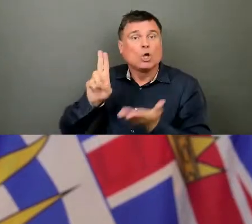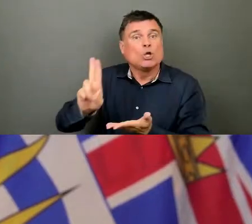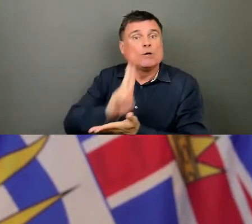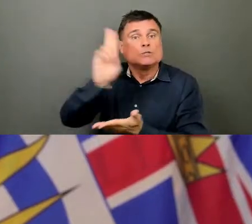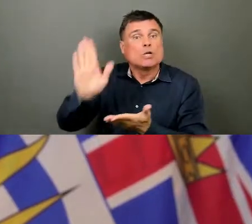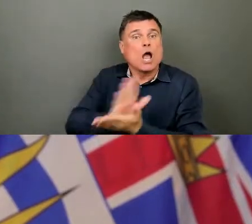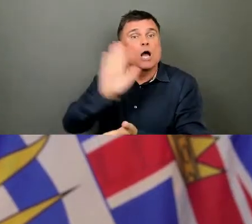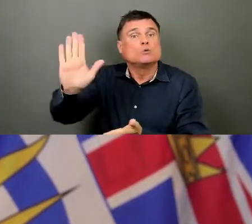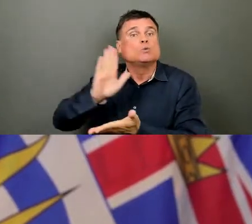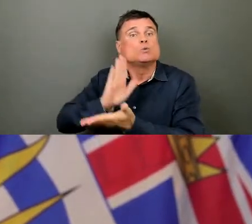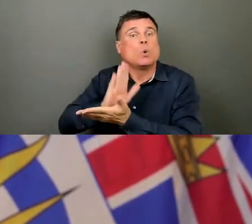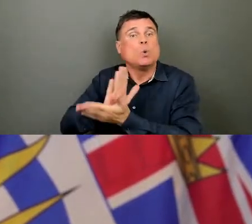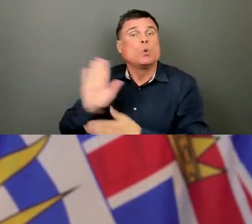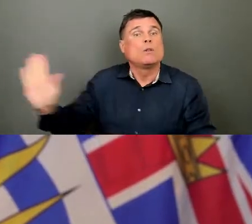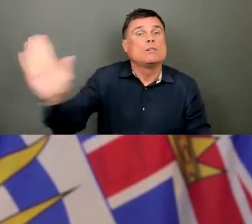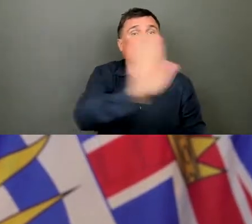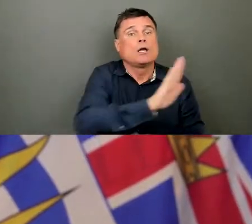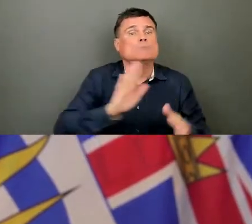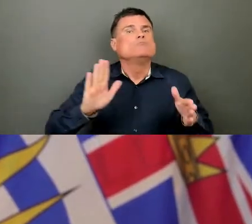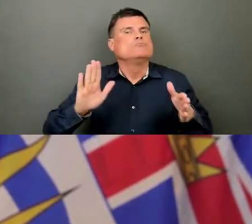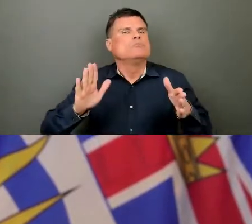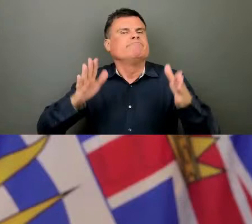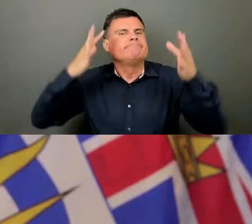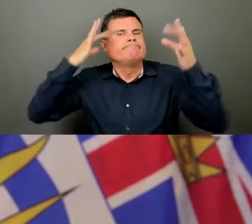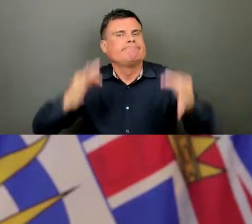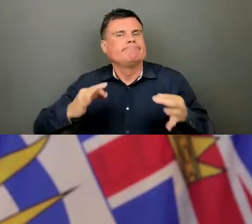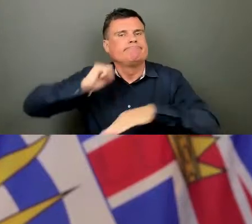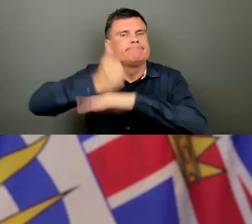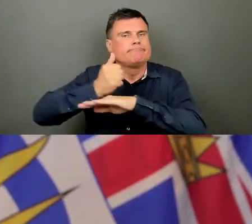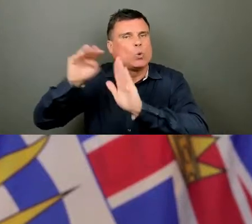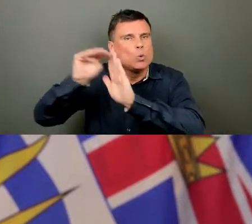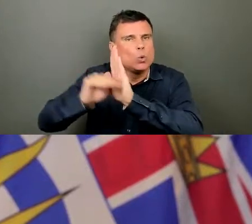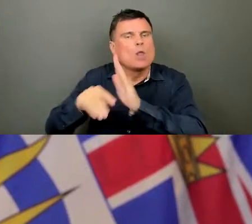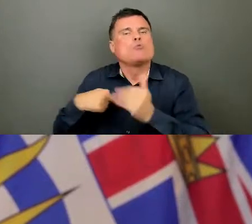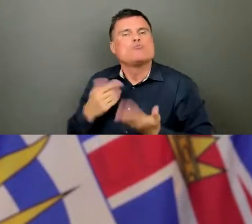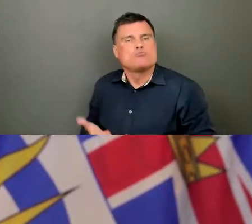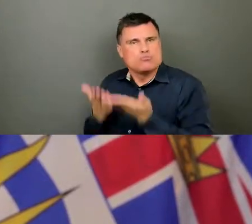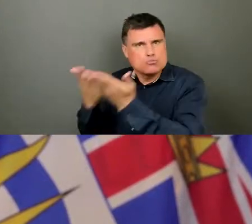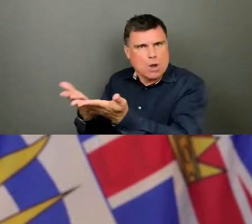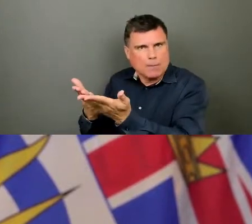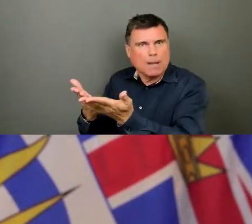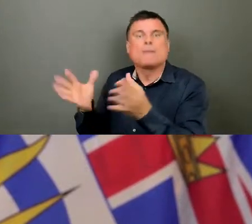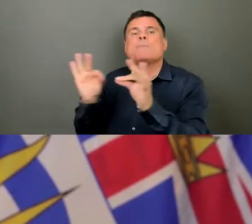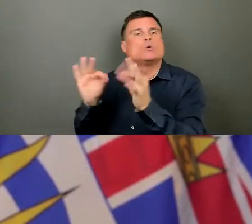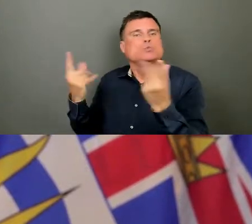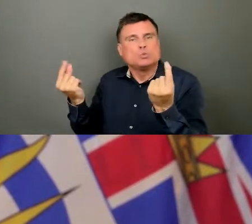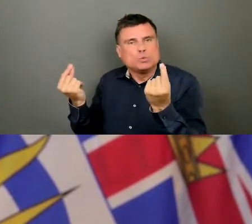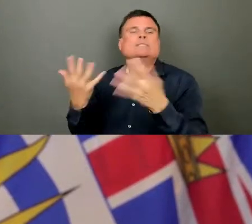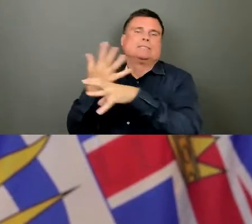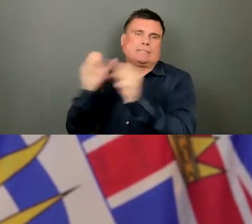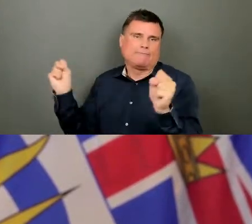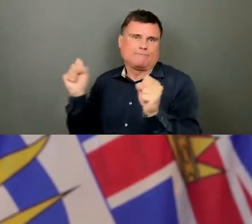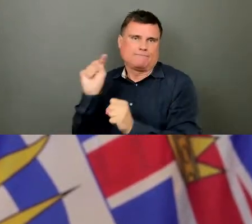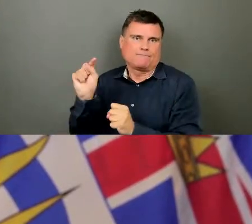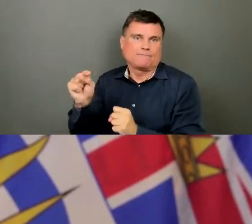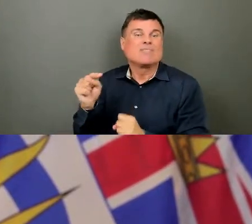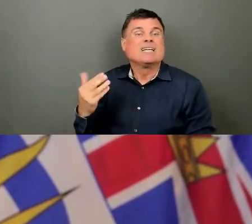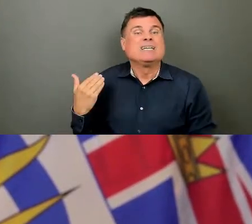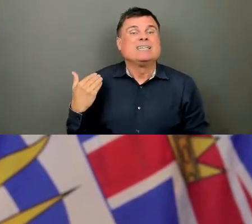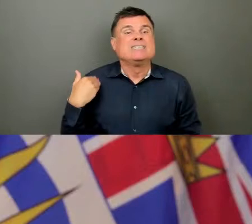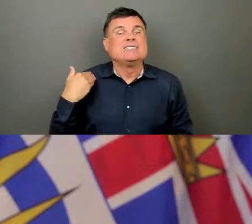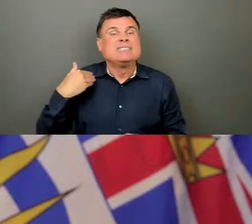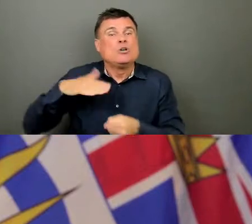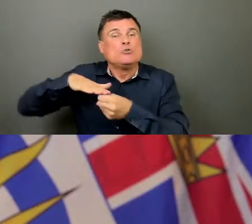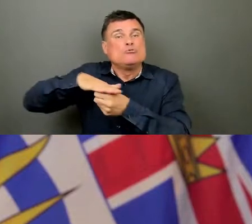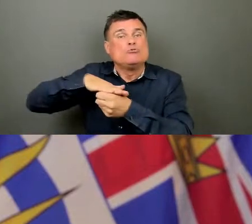for schools, making sure that we can do that safely, recognizing how important they are, but also the regional measures that we've put in